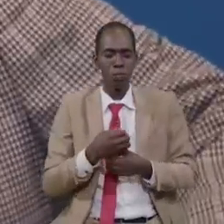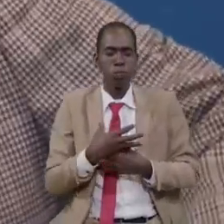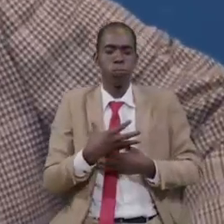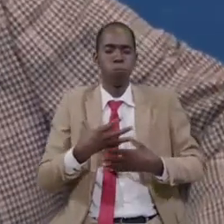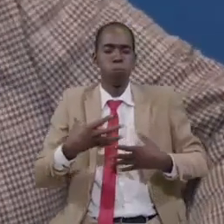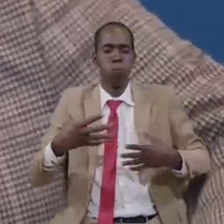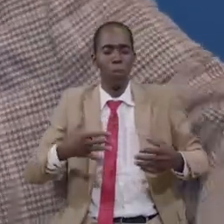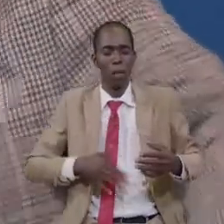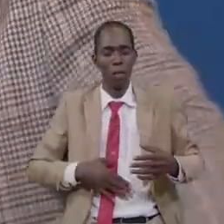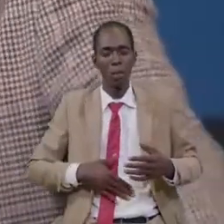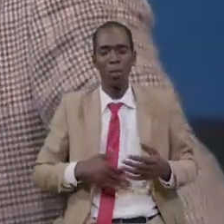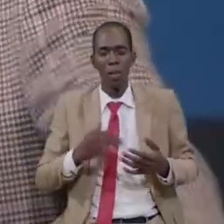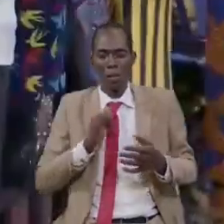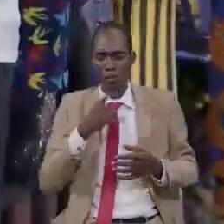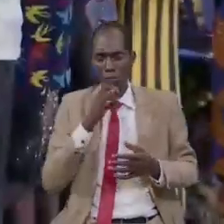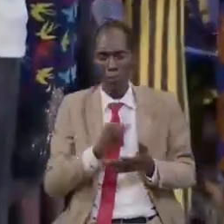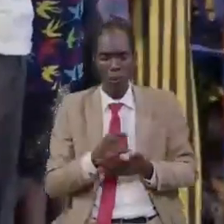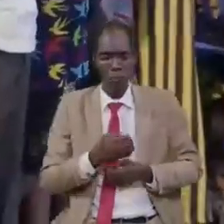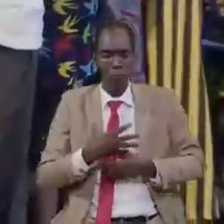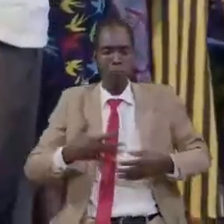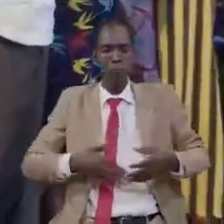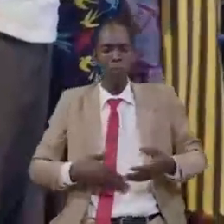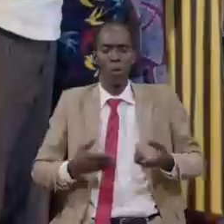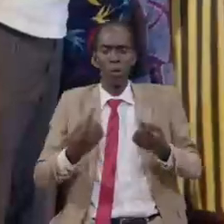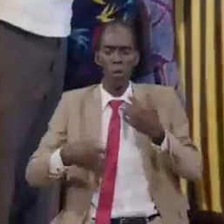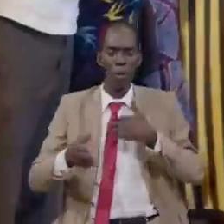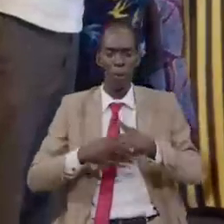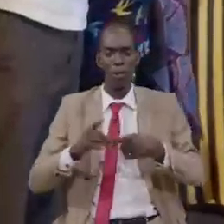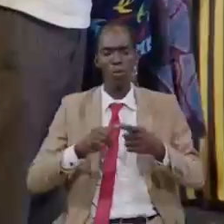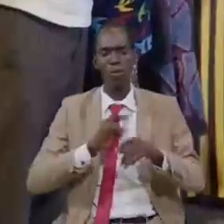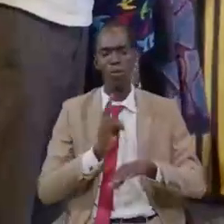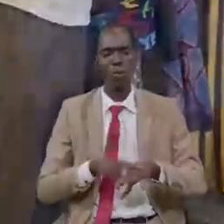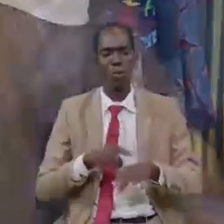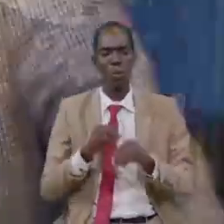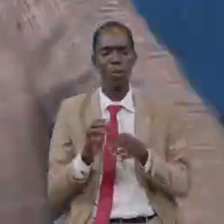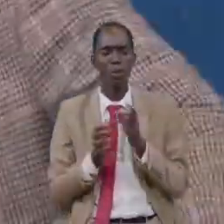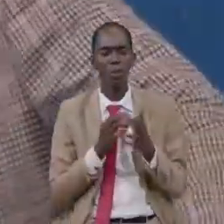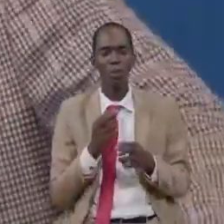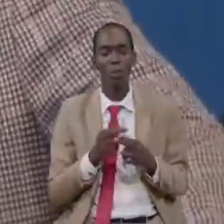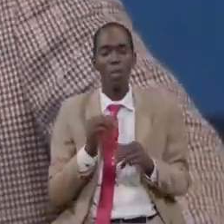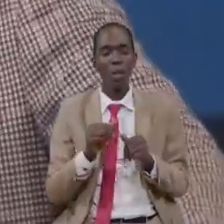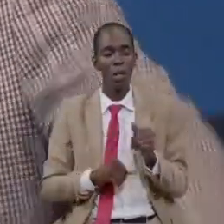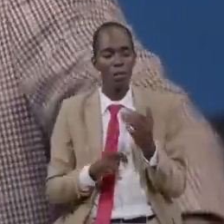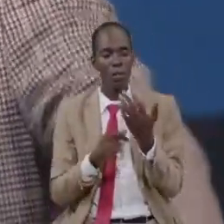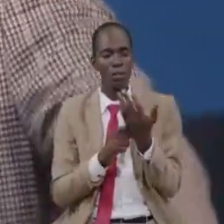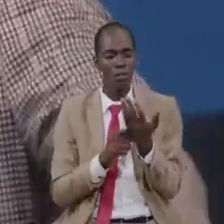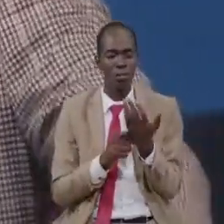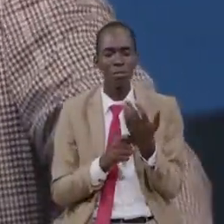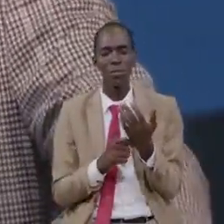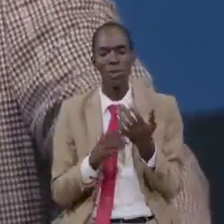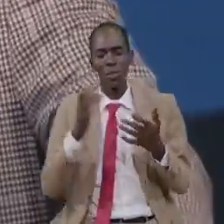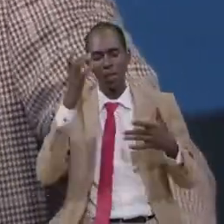to normal in Jesus' name. All the skin disease and the scratches and